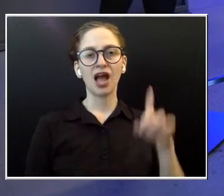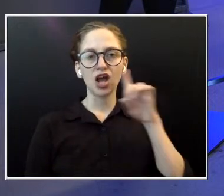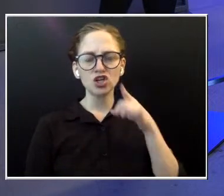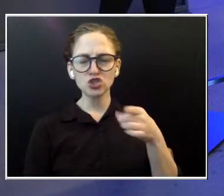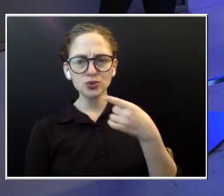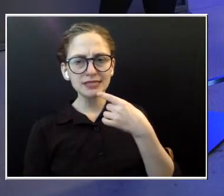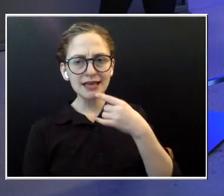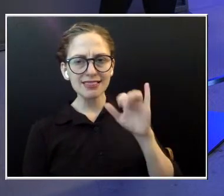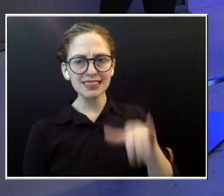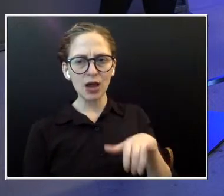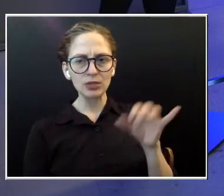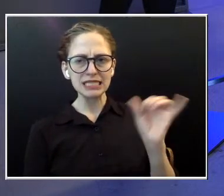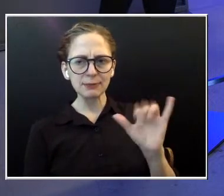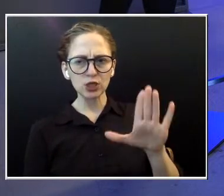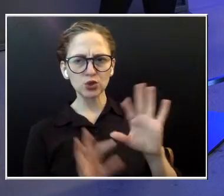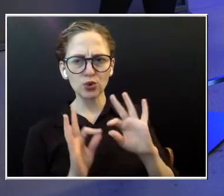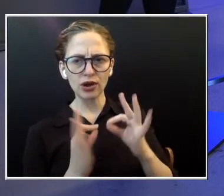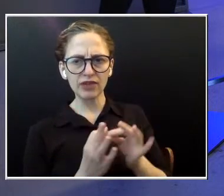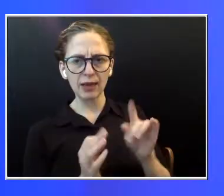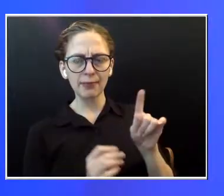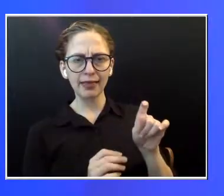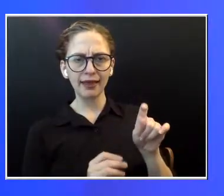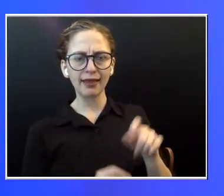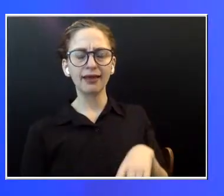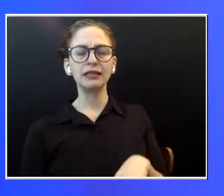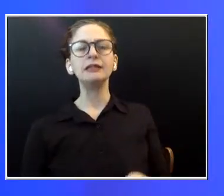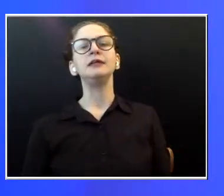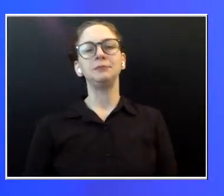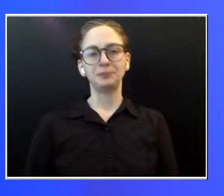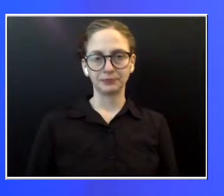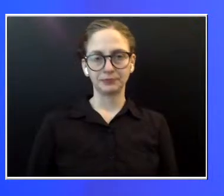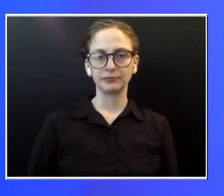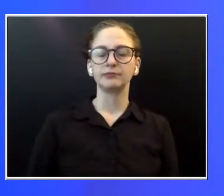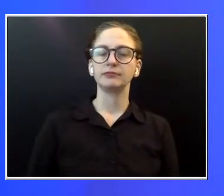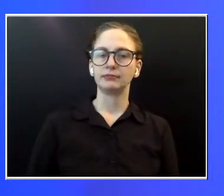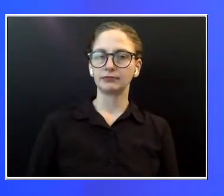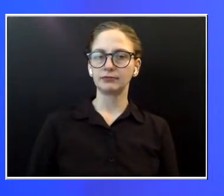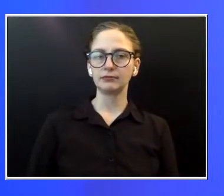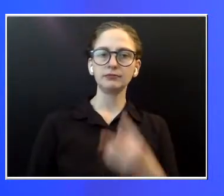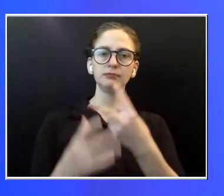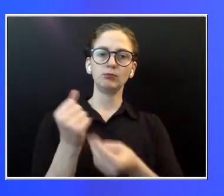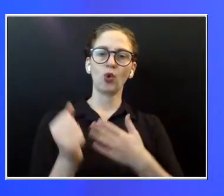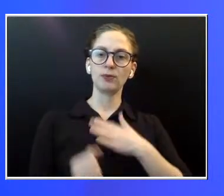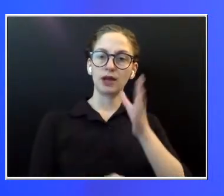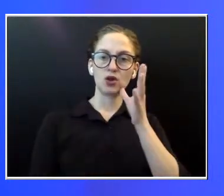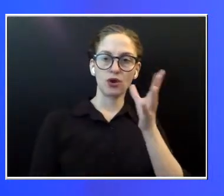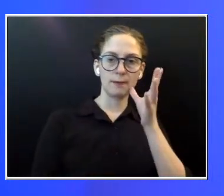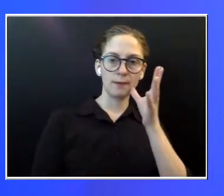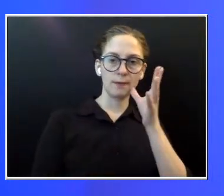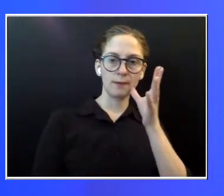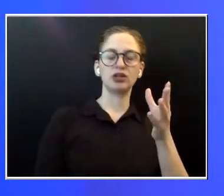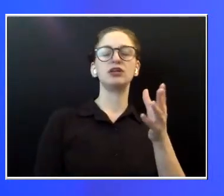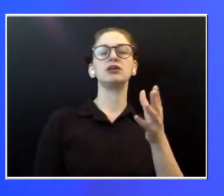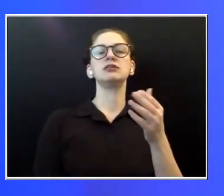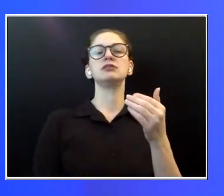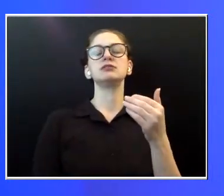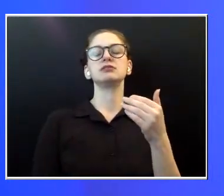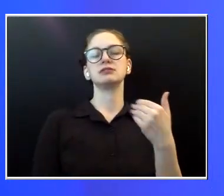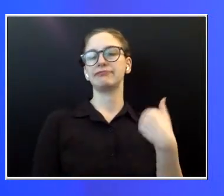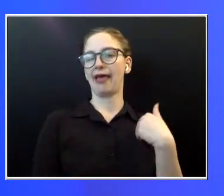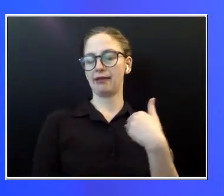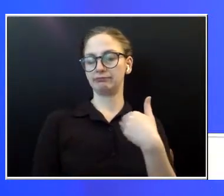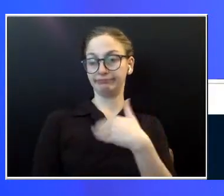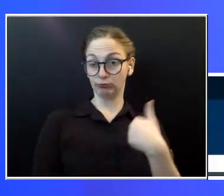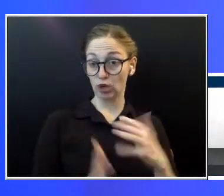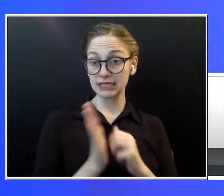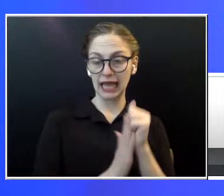us about that. So both of my grandmothers had breast cancer, but late in life, like after age 70. So